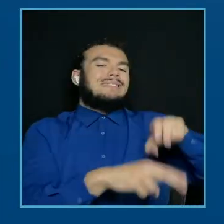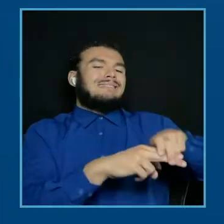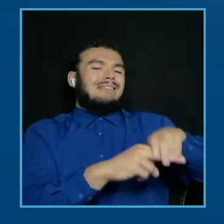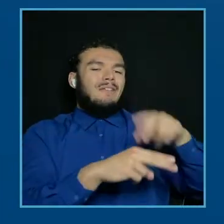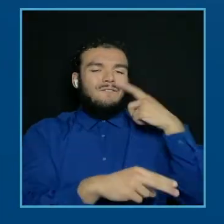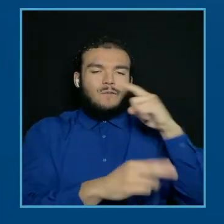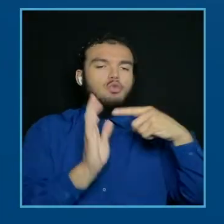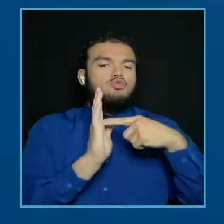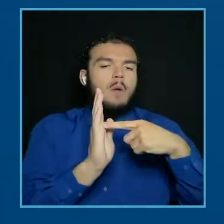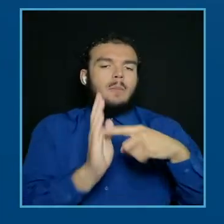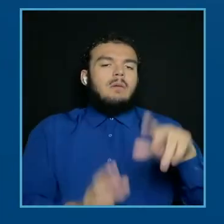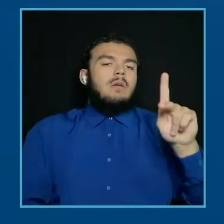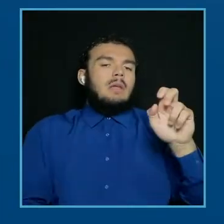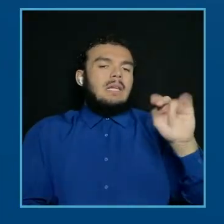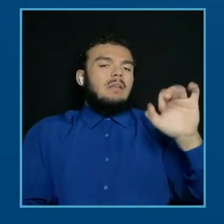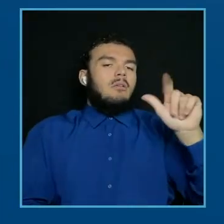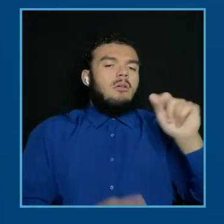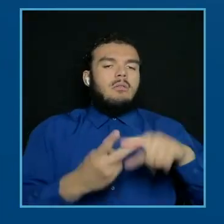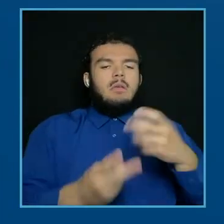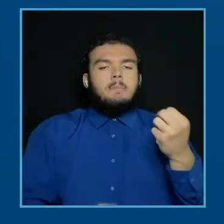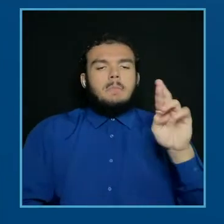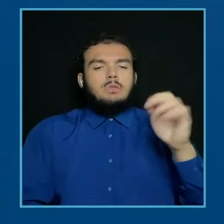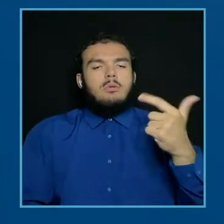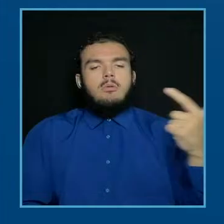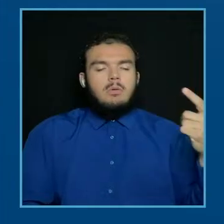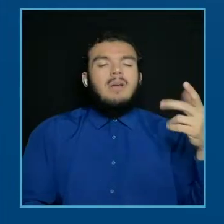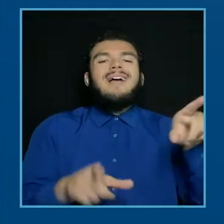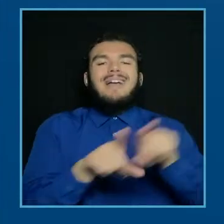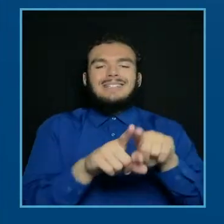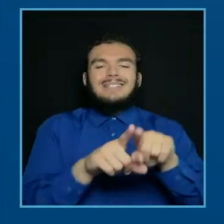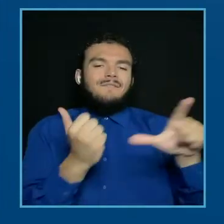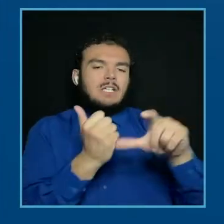Representative Kenyatta and Mr. Hogg as vice chairs.